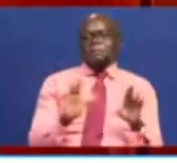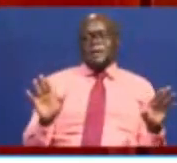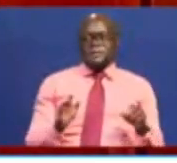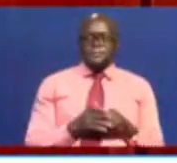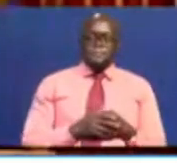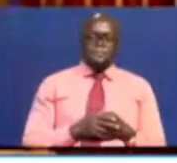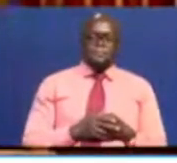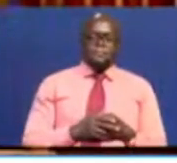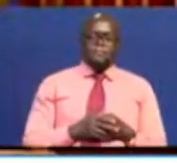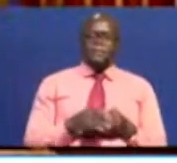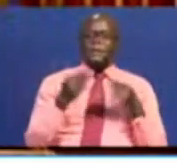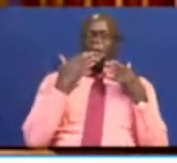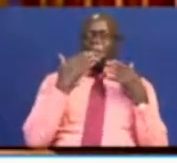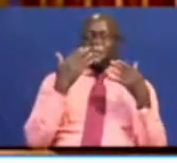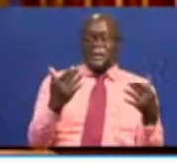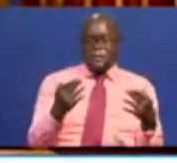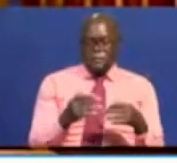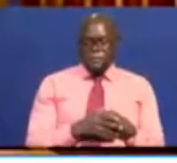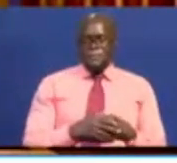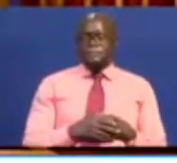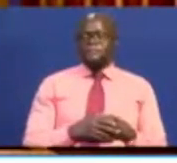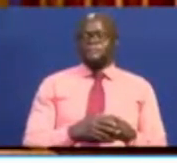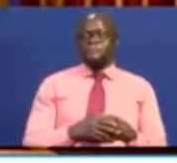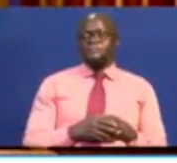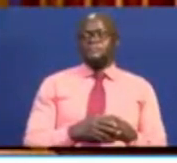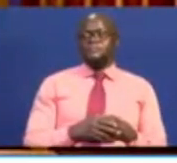Speaker? Thank you. So,